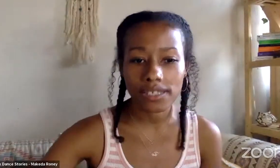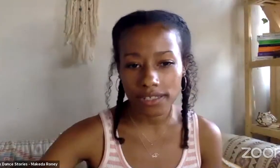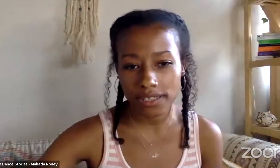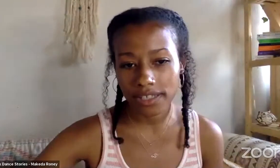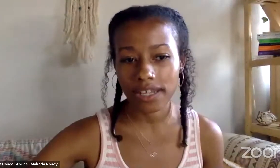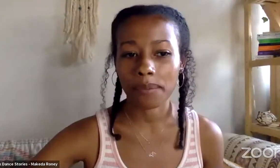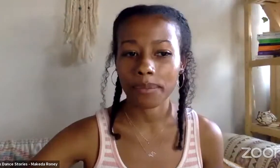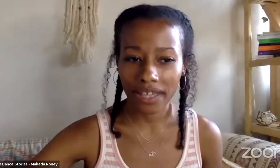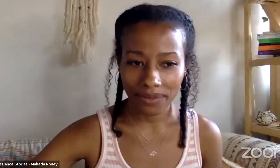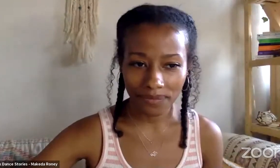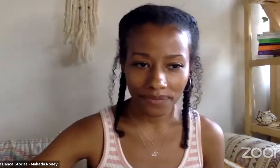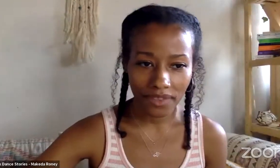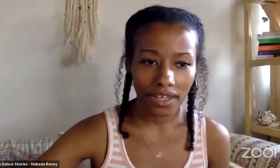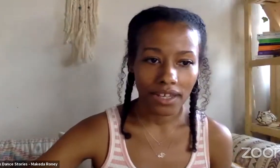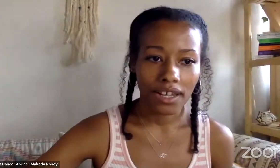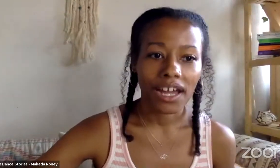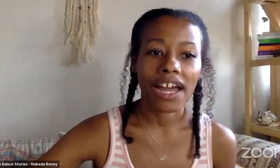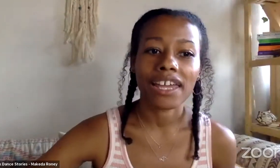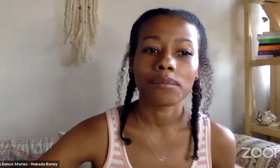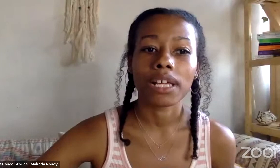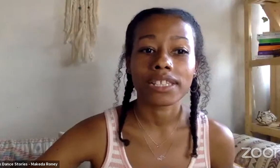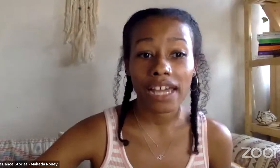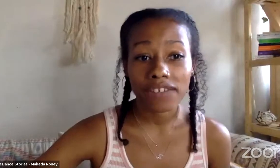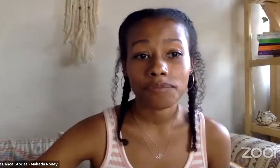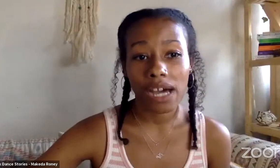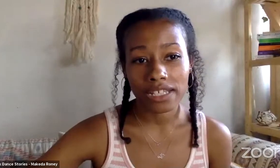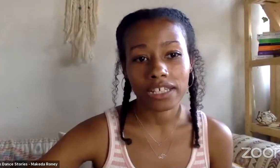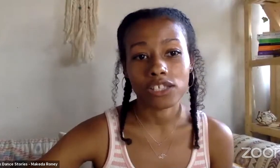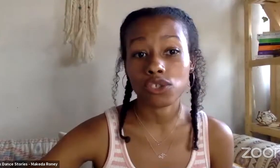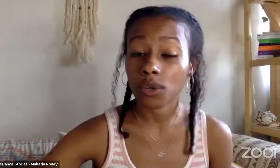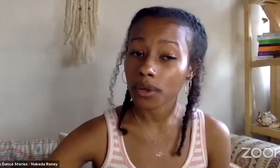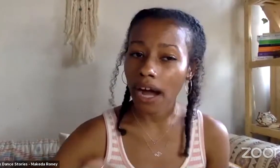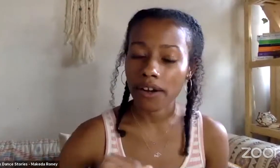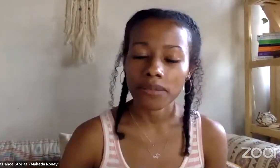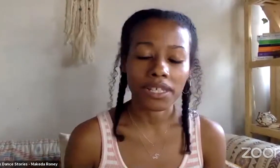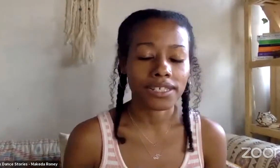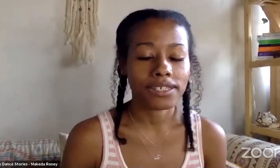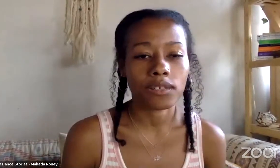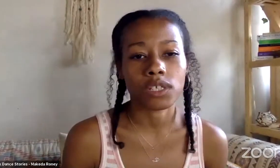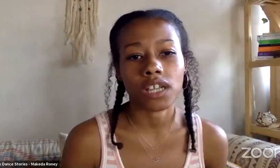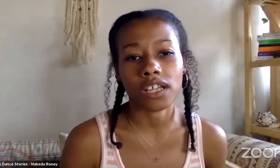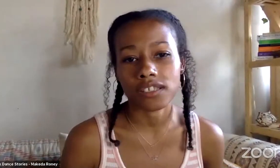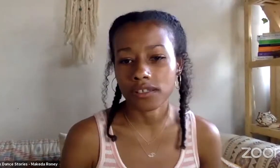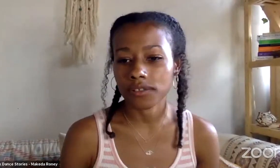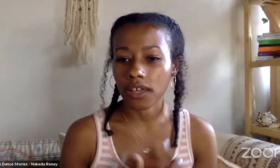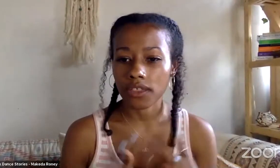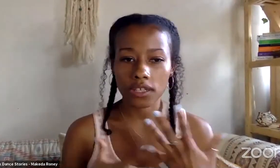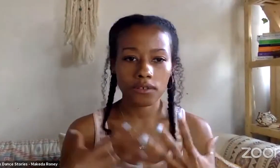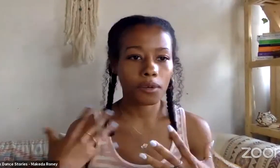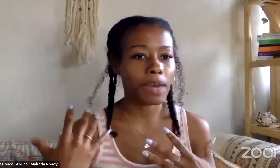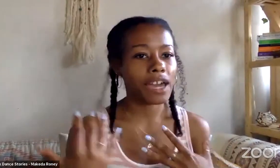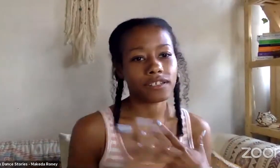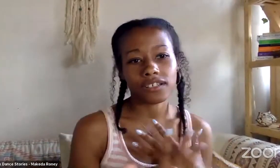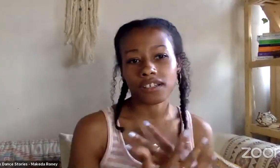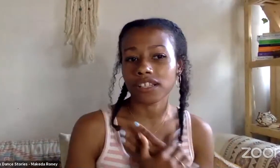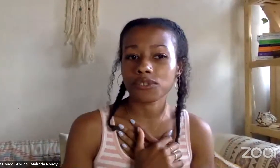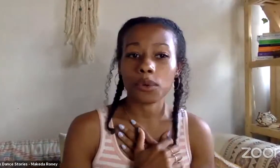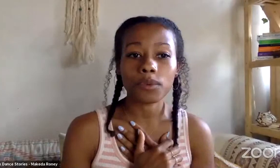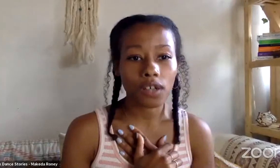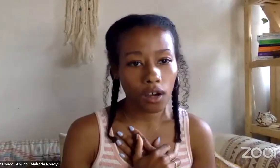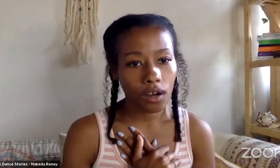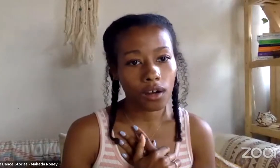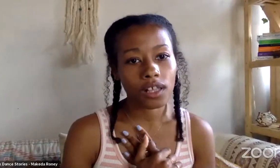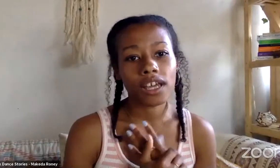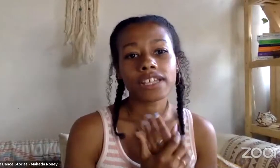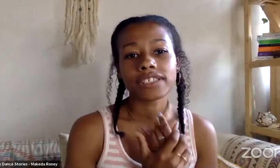the unceded Lenape. I am a life, body, and soul alchemist in which I turn ethereal matter into